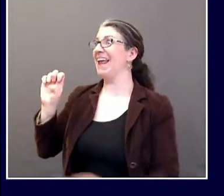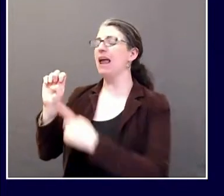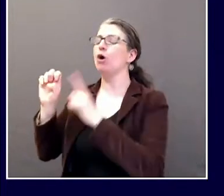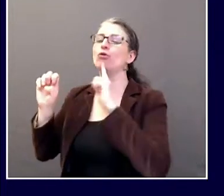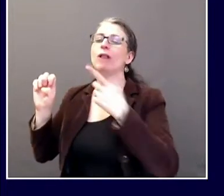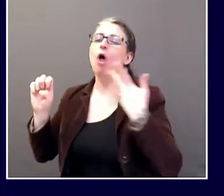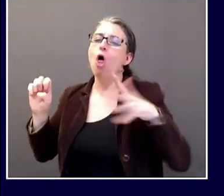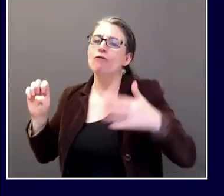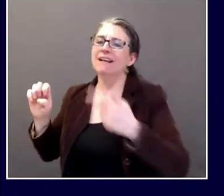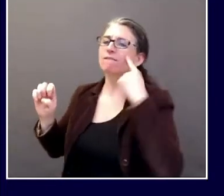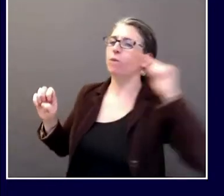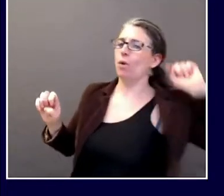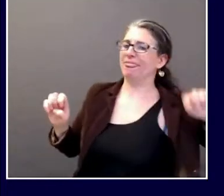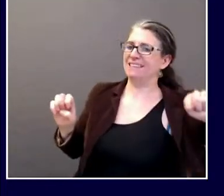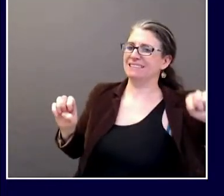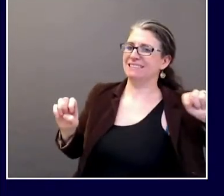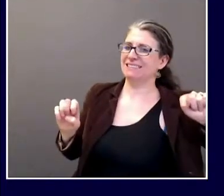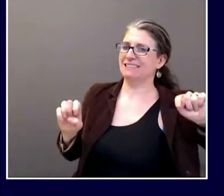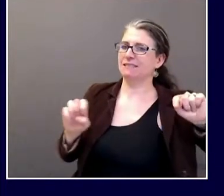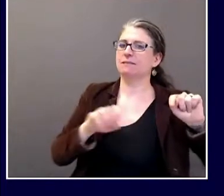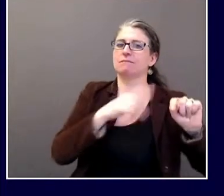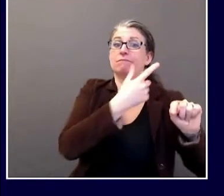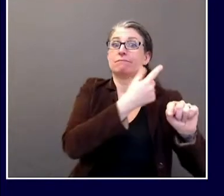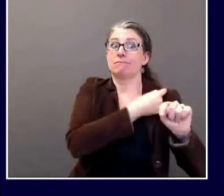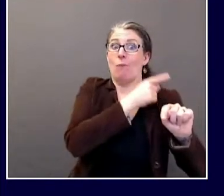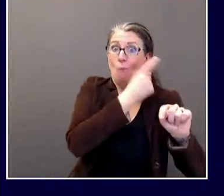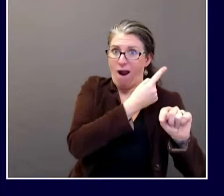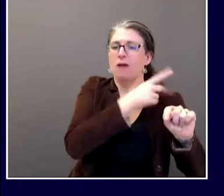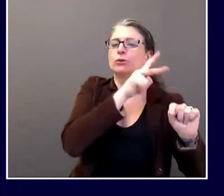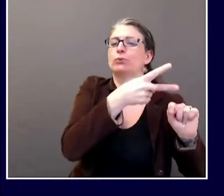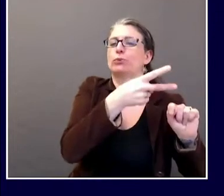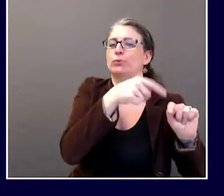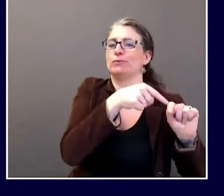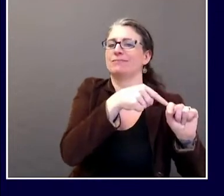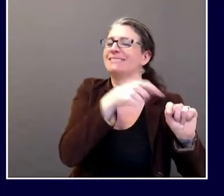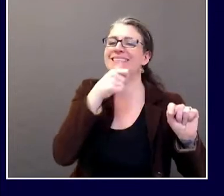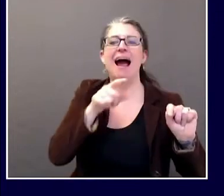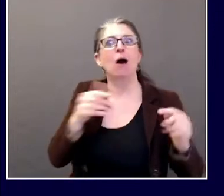Great, thank you. Yep, I'm going to turn it over to Allison Ross next.